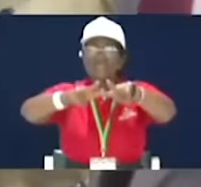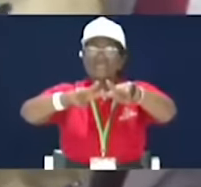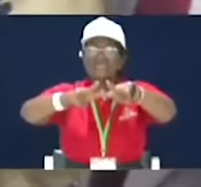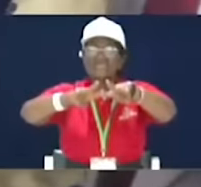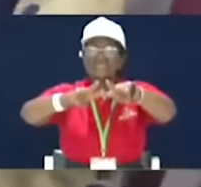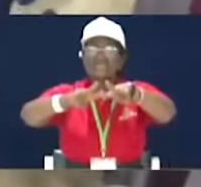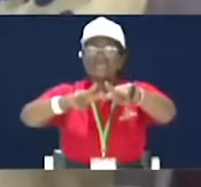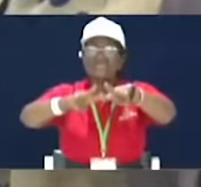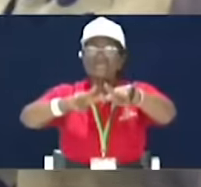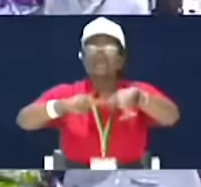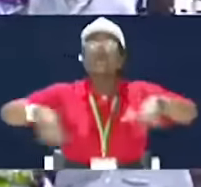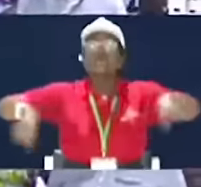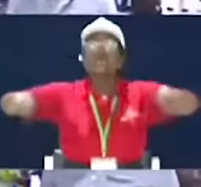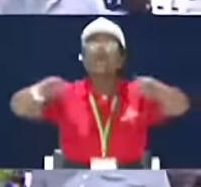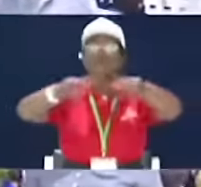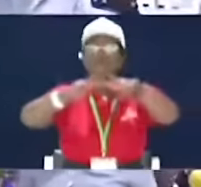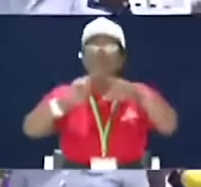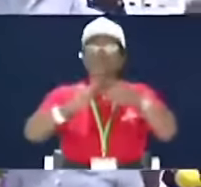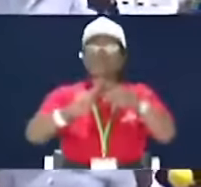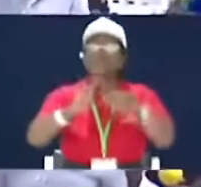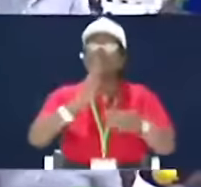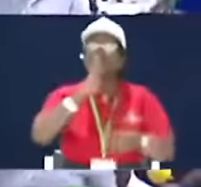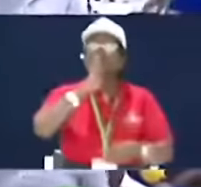It's worthy to be praised.